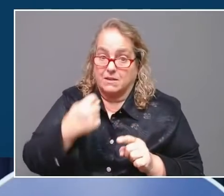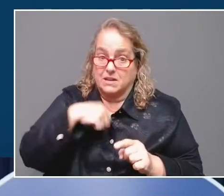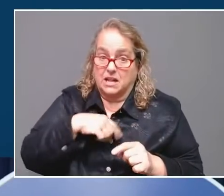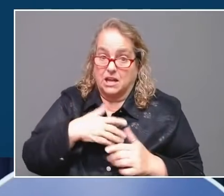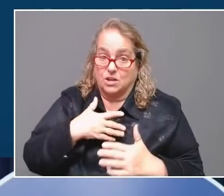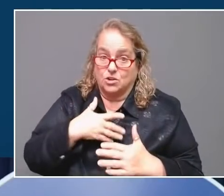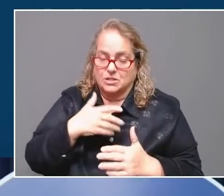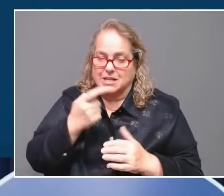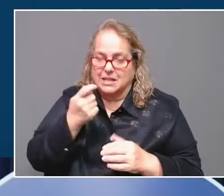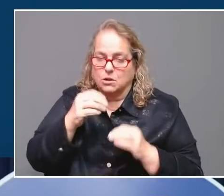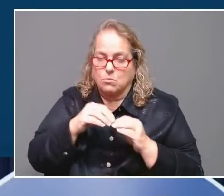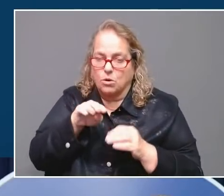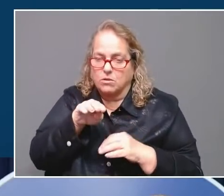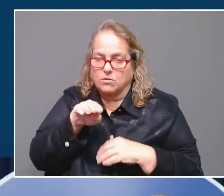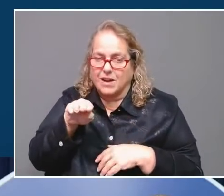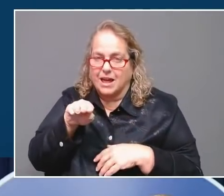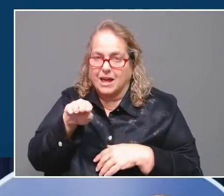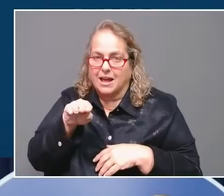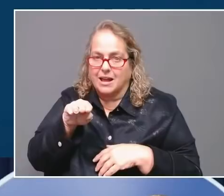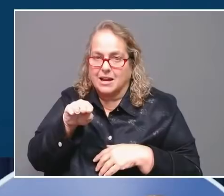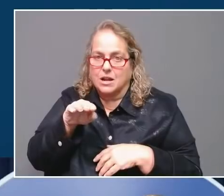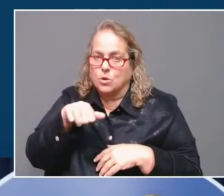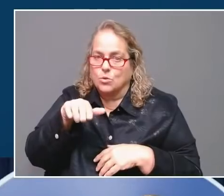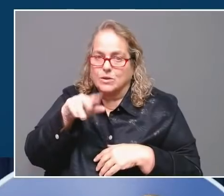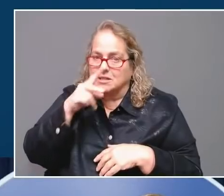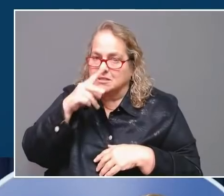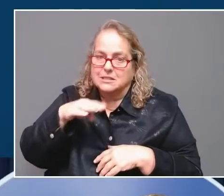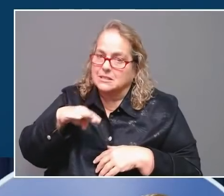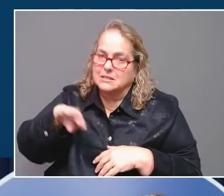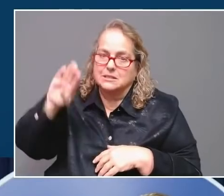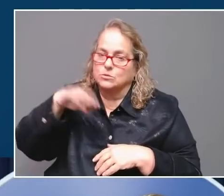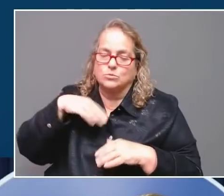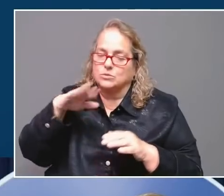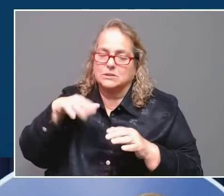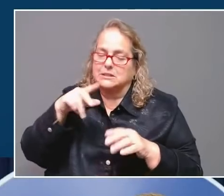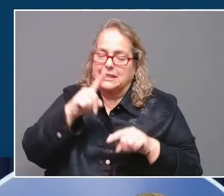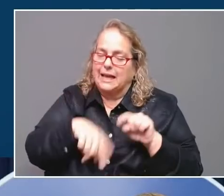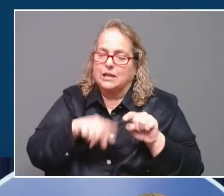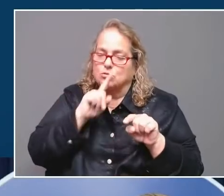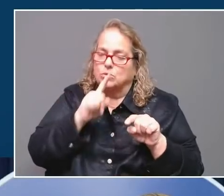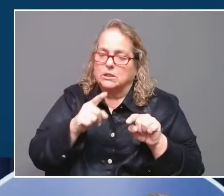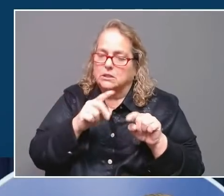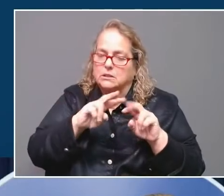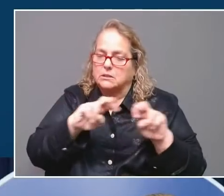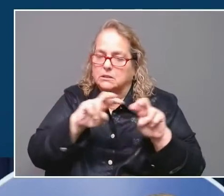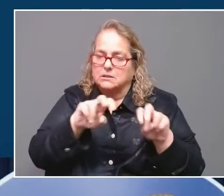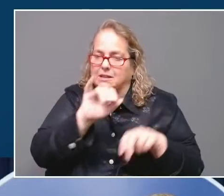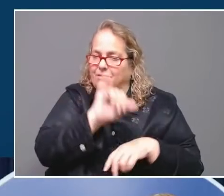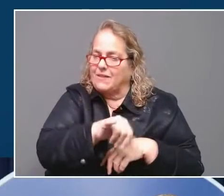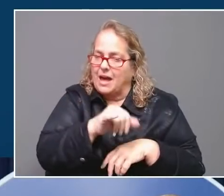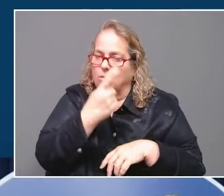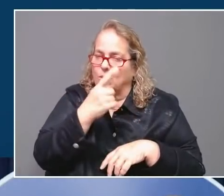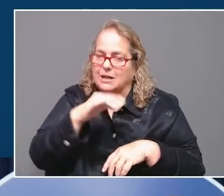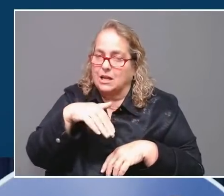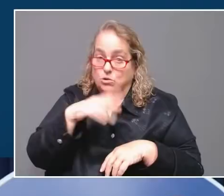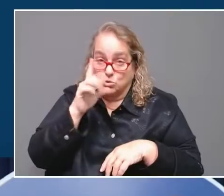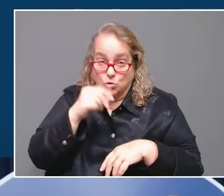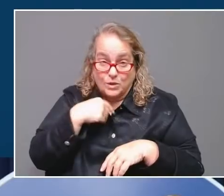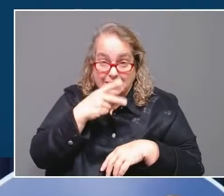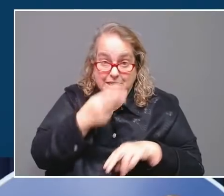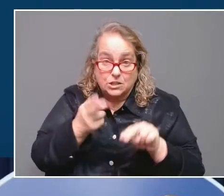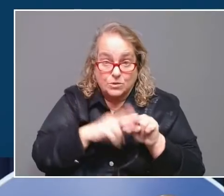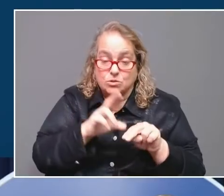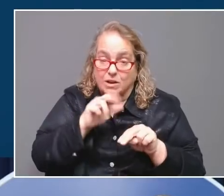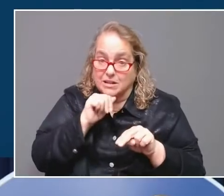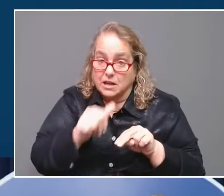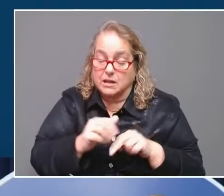flat. I don't think we're ready to extrapolate just on the very end of that, whether we're seeing a real increase there or not.